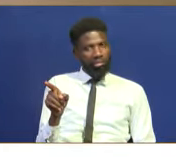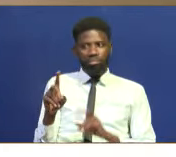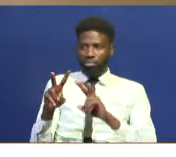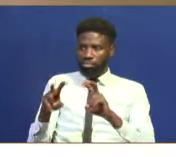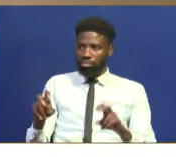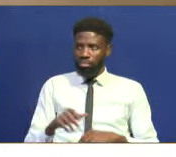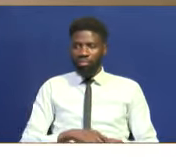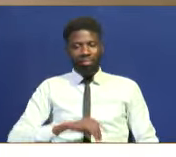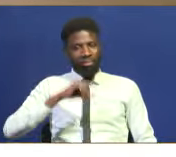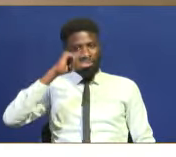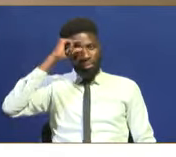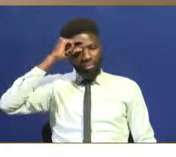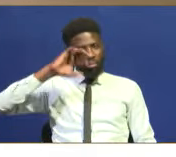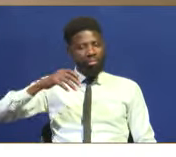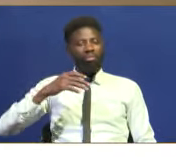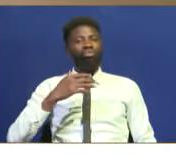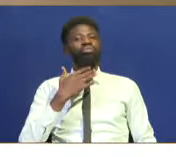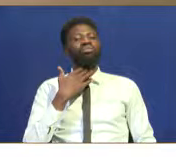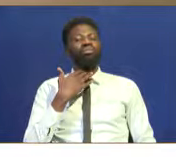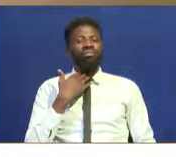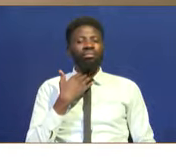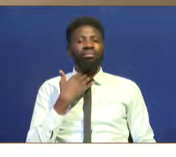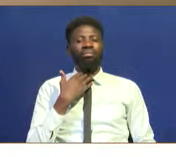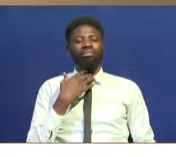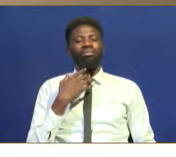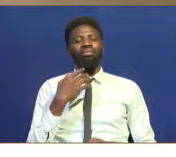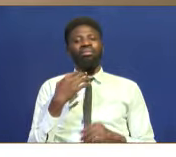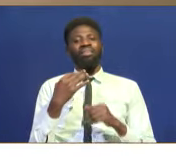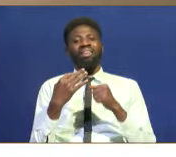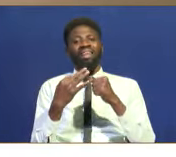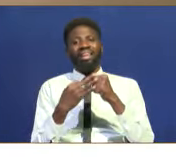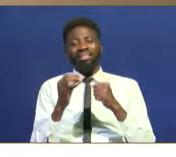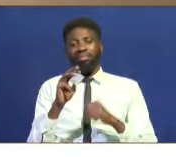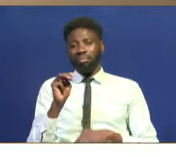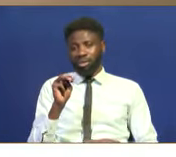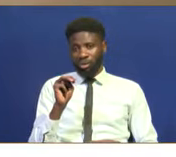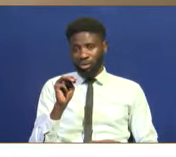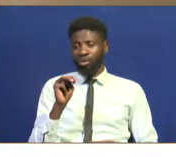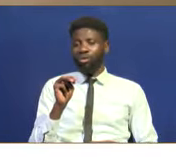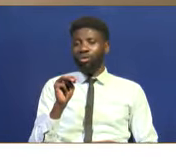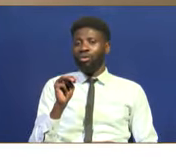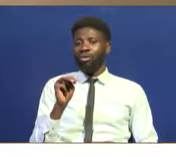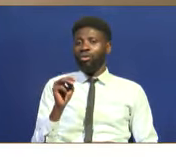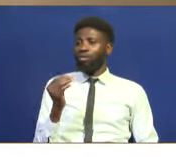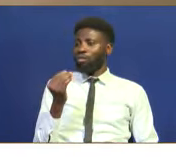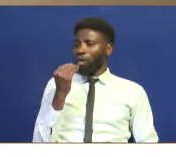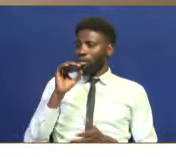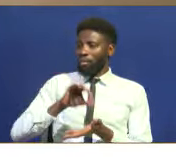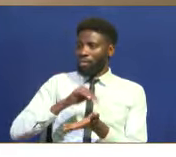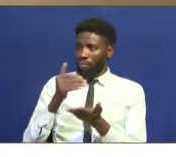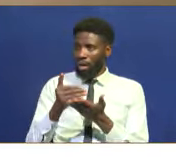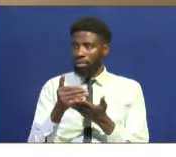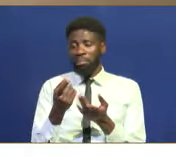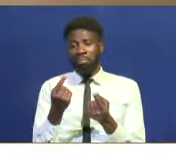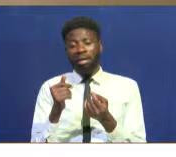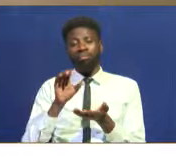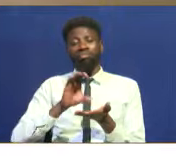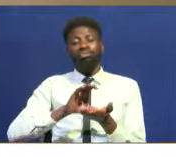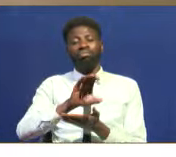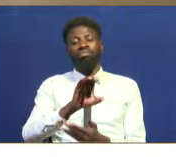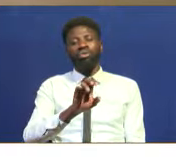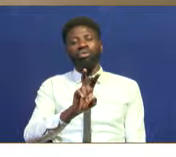milioni 80 ya Nawiri Fund. Ambapo kufika sasa hivi waliopokea ni pesa zilizotolewa ni